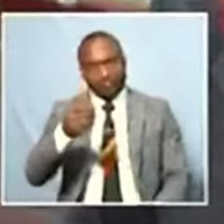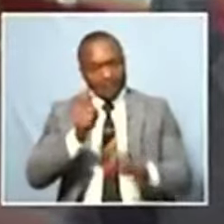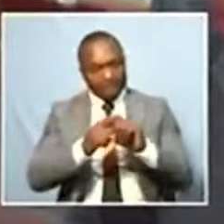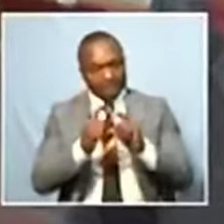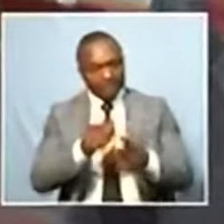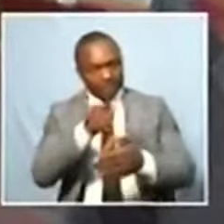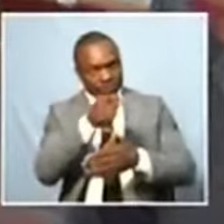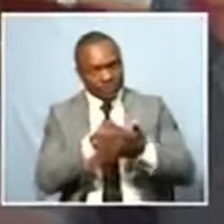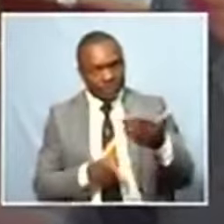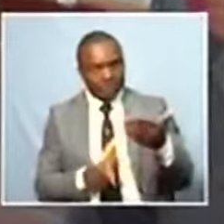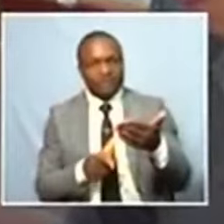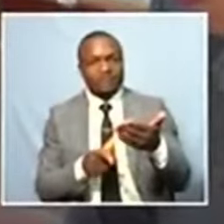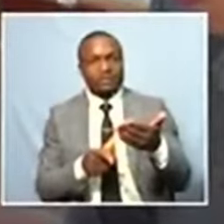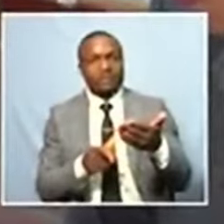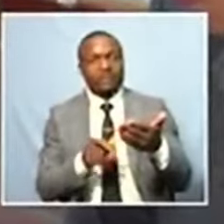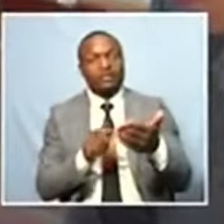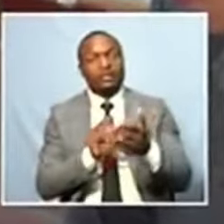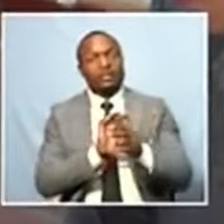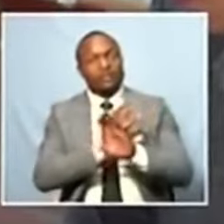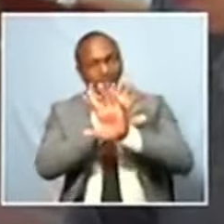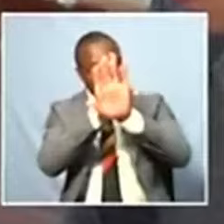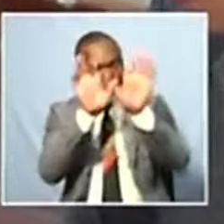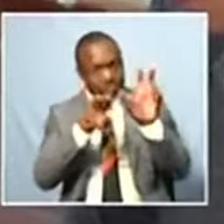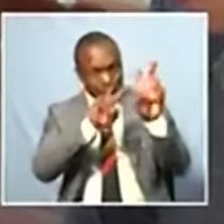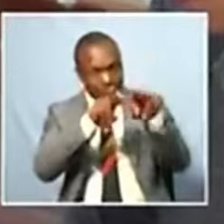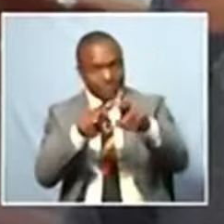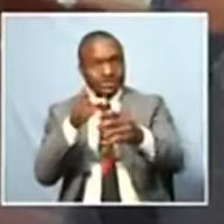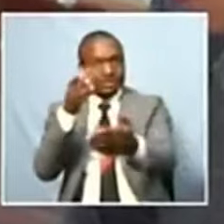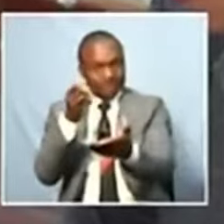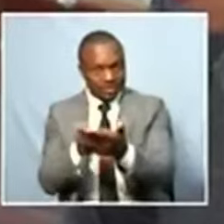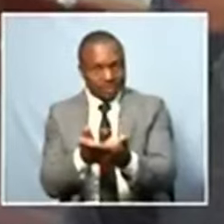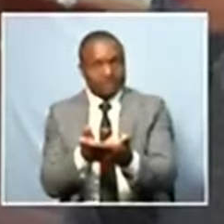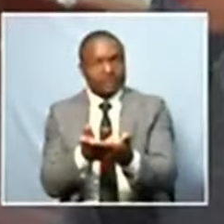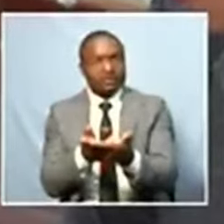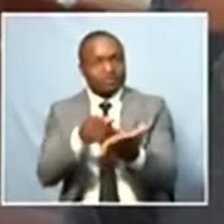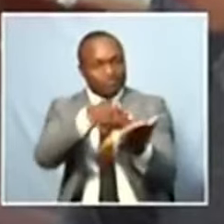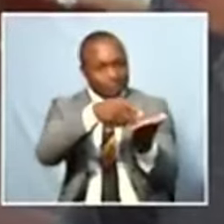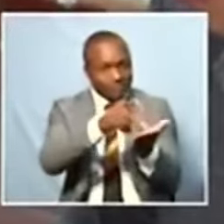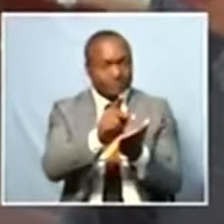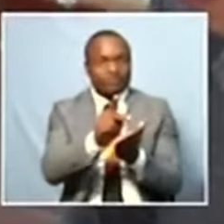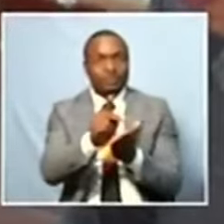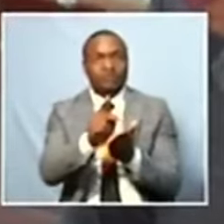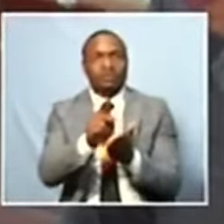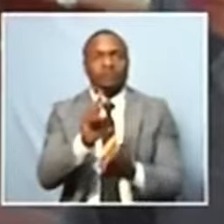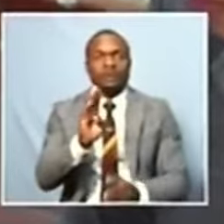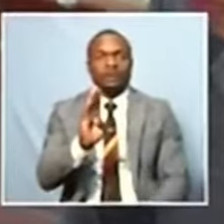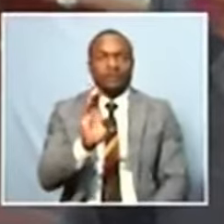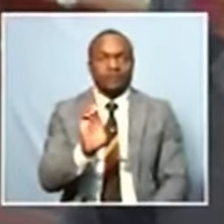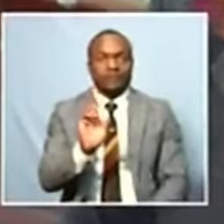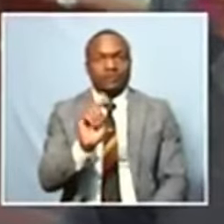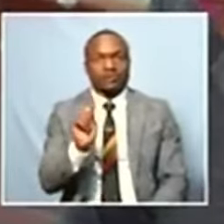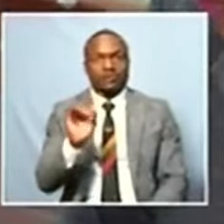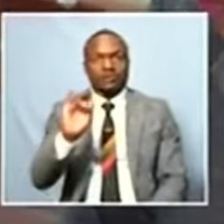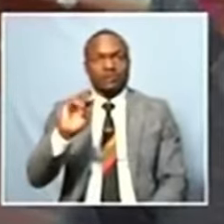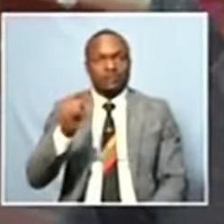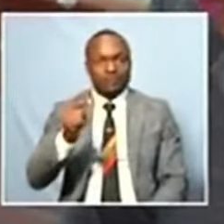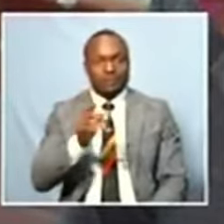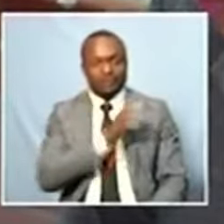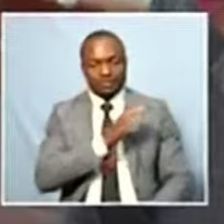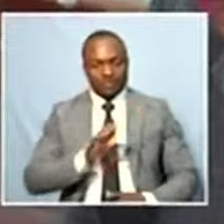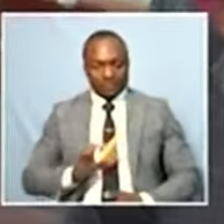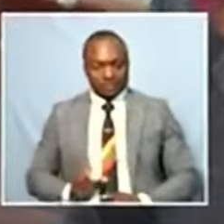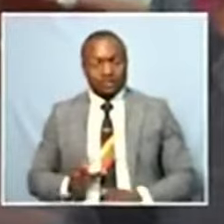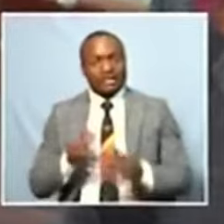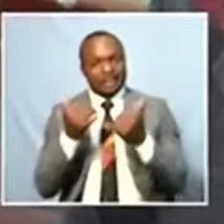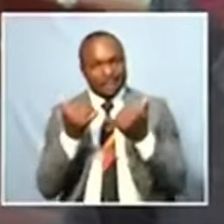key to observe is that all this is being paid by the betting company. So there is